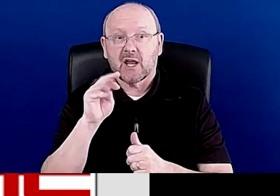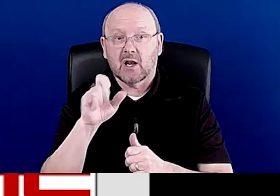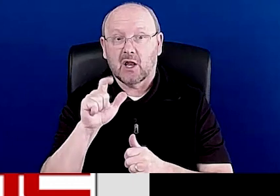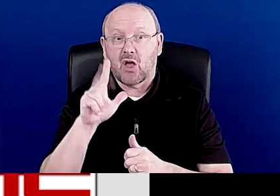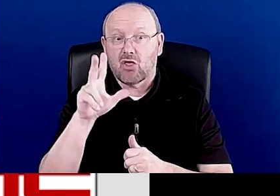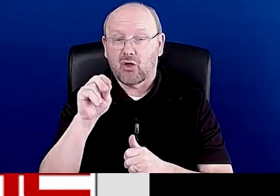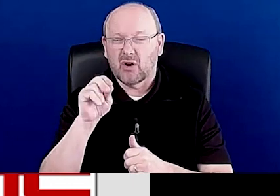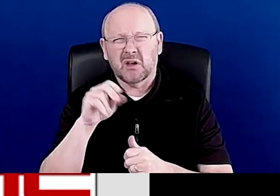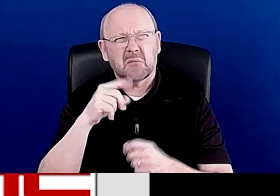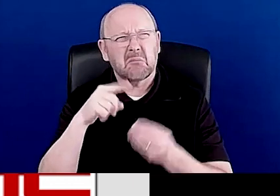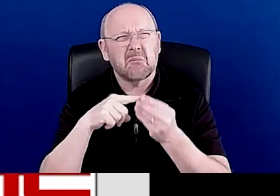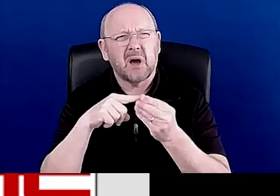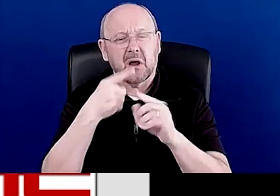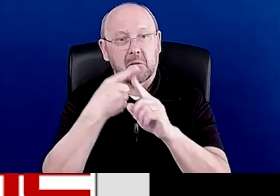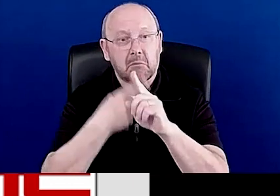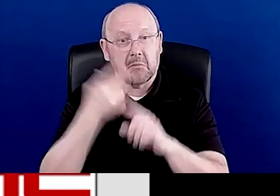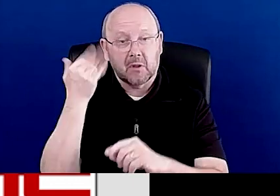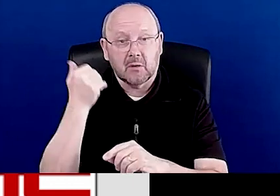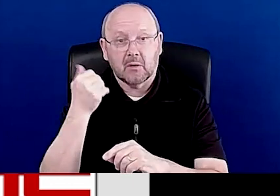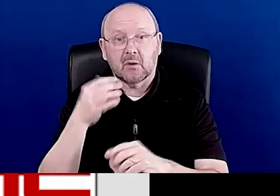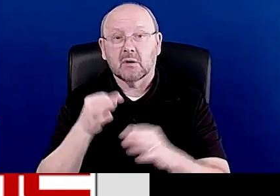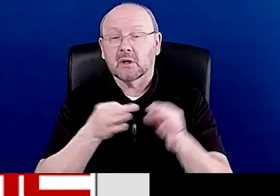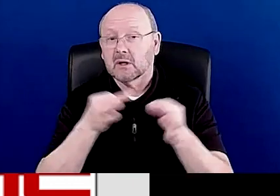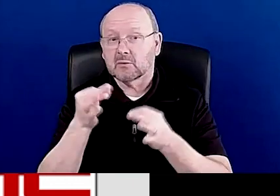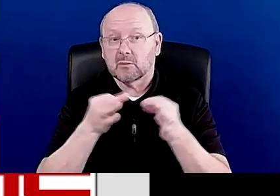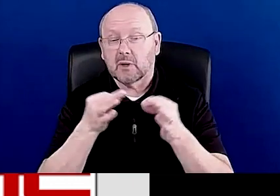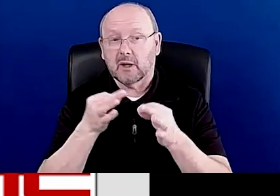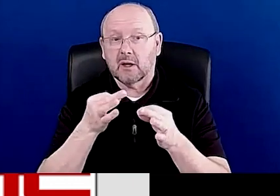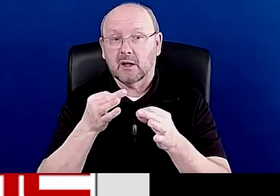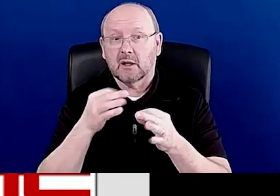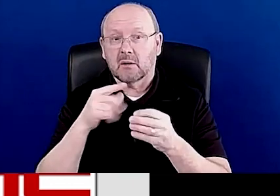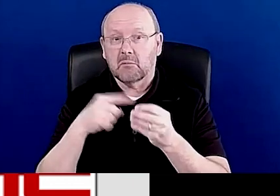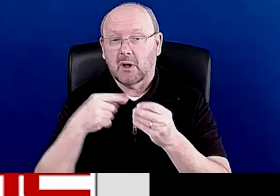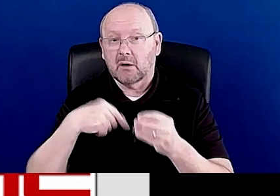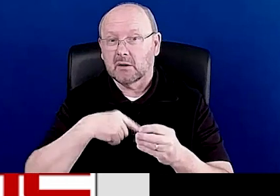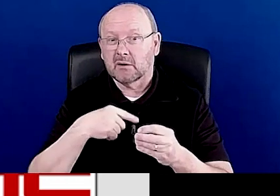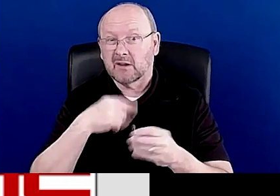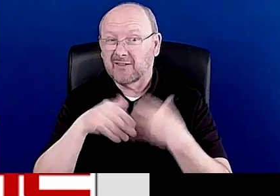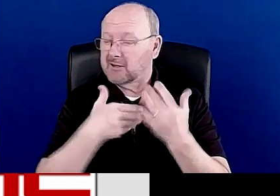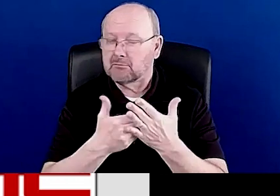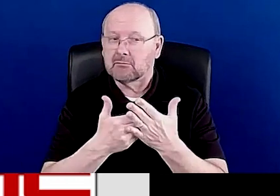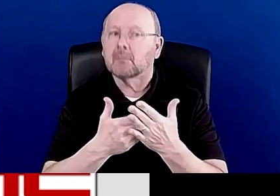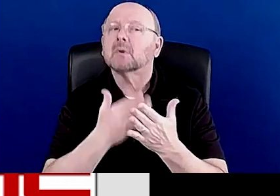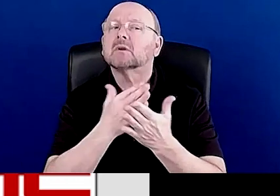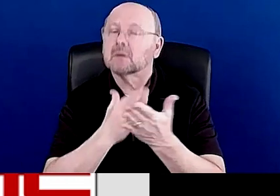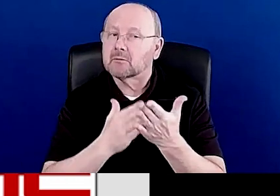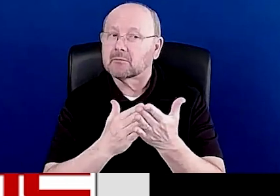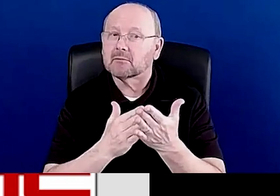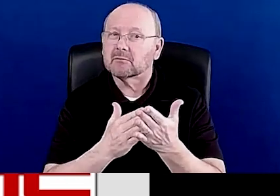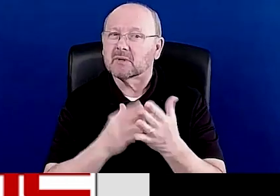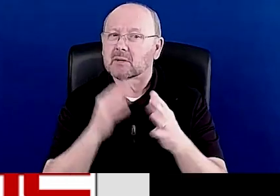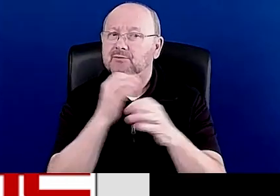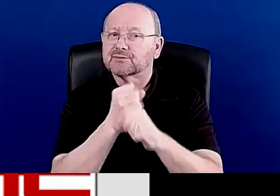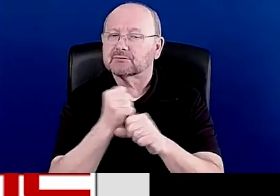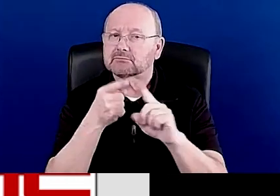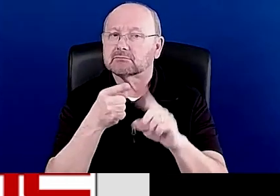it will tell you a little bit about what we are, not everything, but it'll give you a little bit of a synopsis. So we're going to